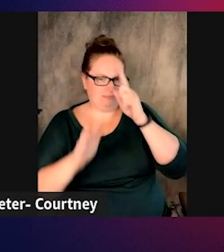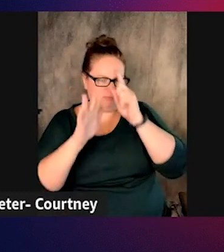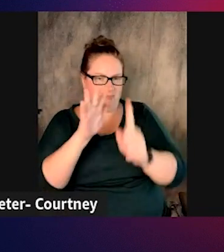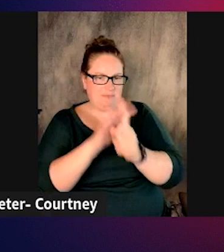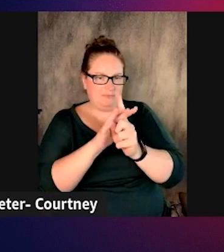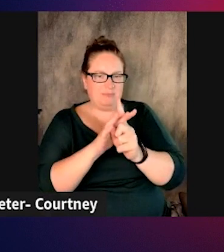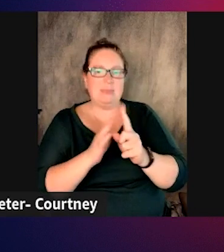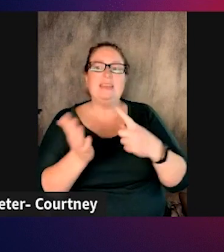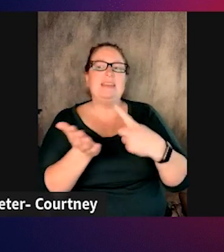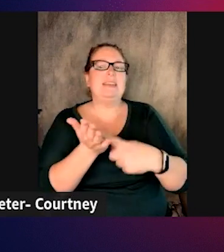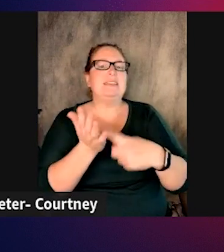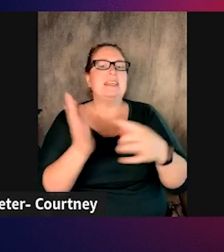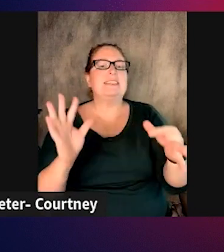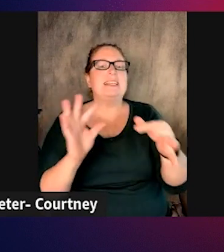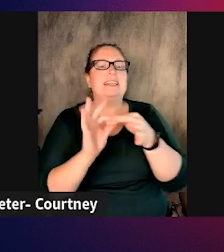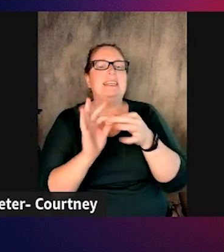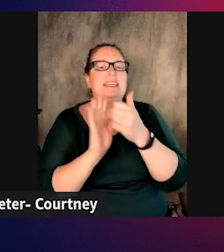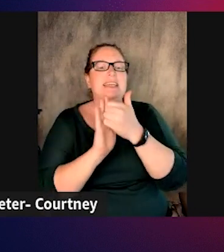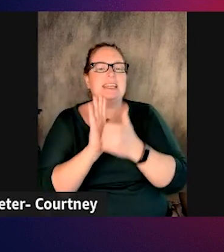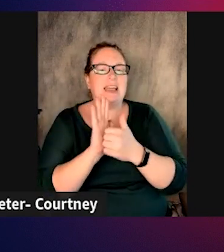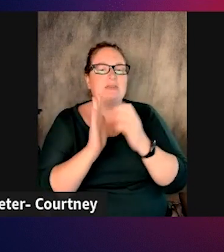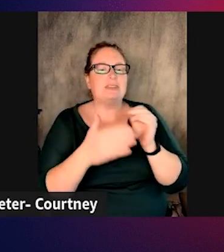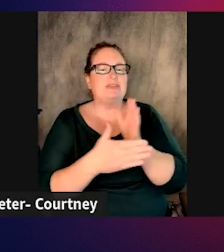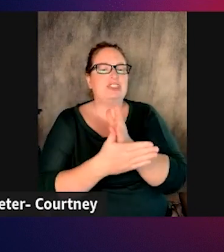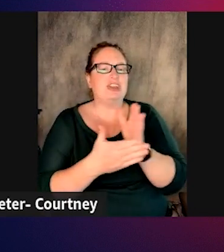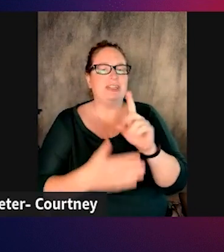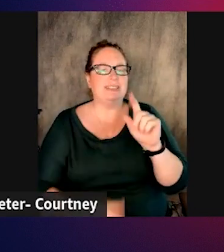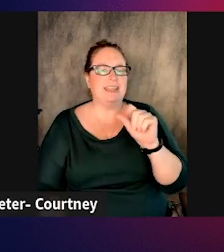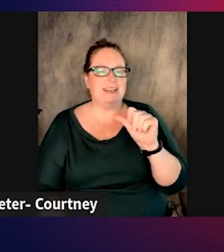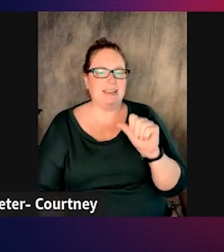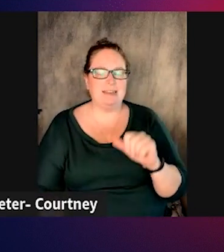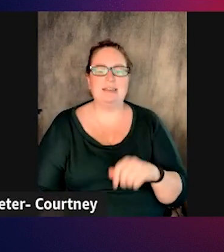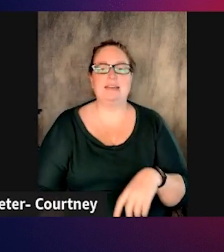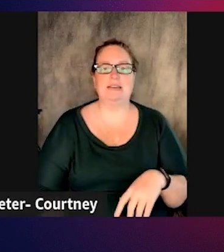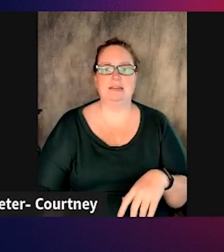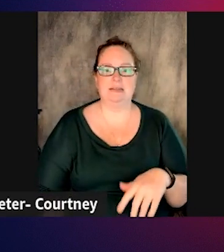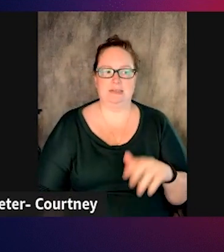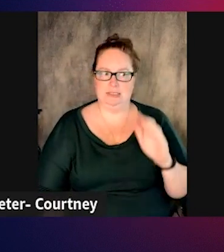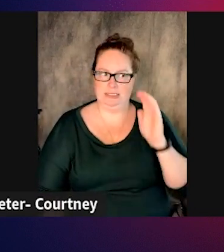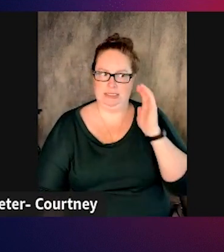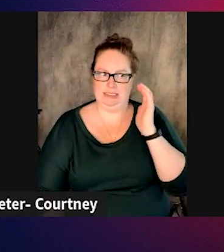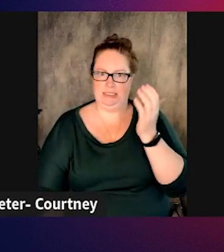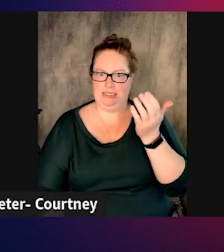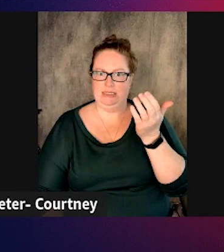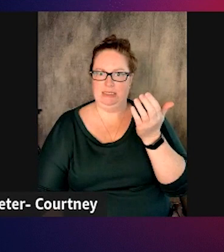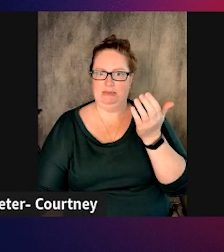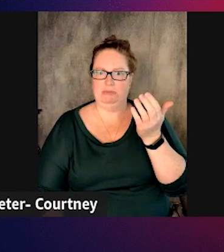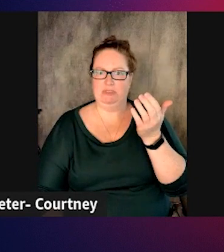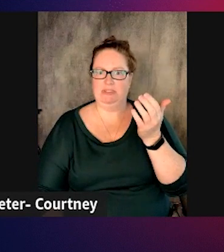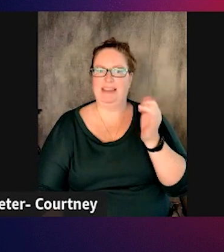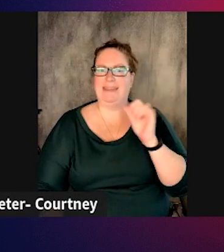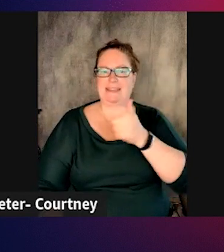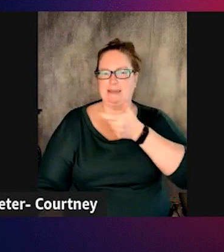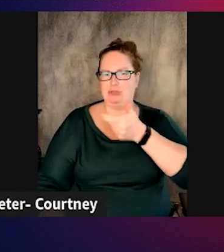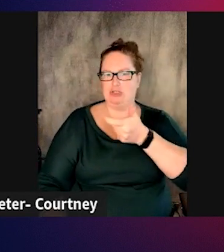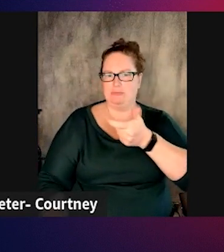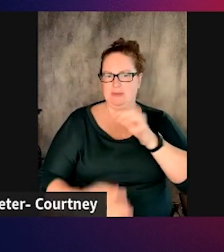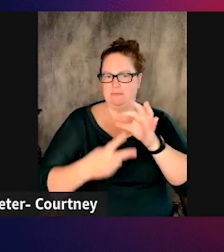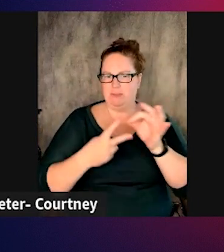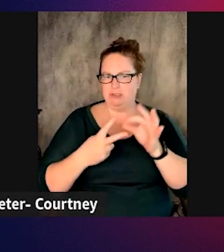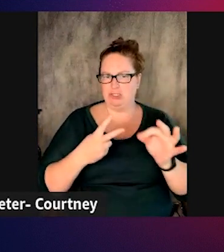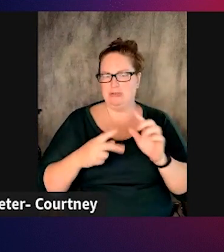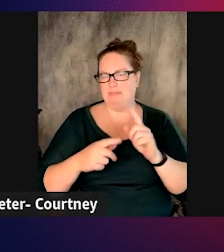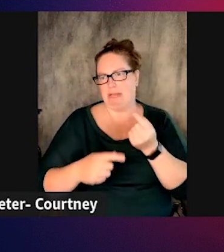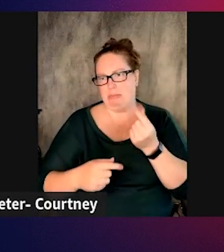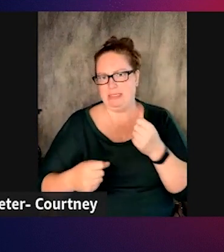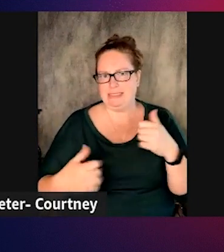linking accounts, right, and sharing data. Correct. And that seems like I know this is an observability feature, but a little bit scary. Is there any control over